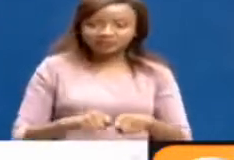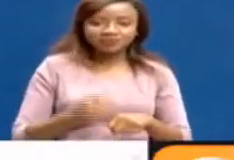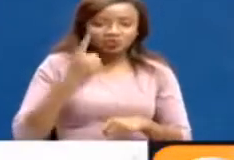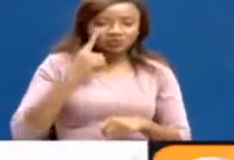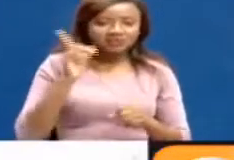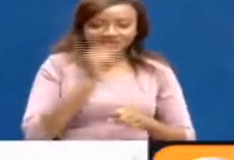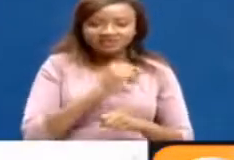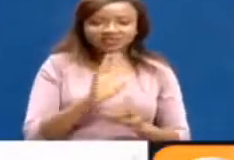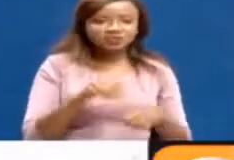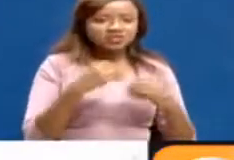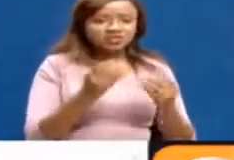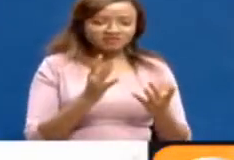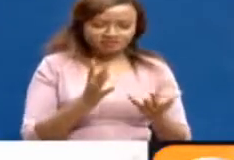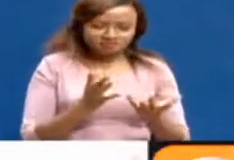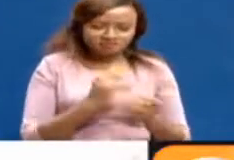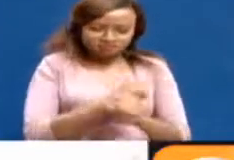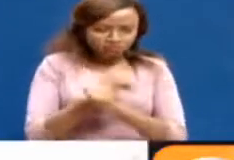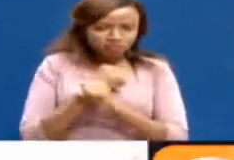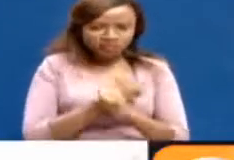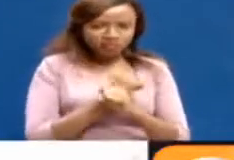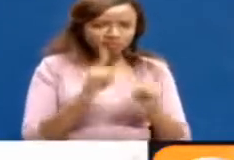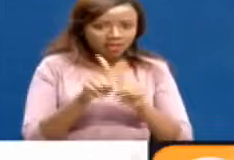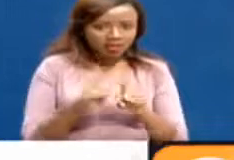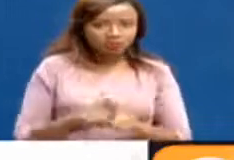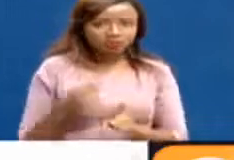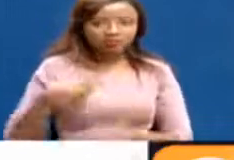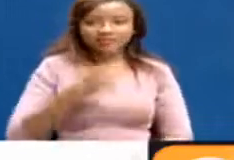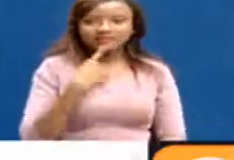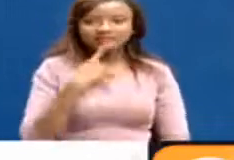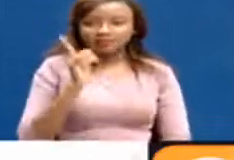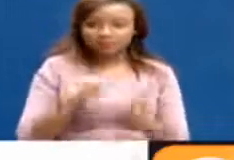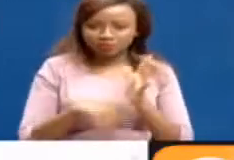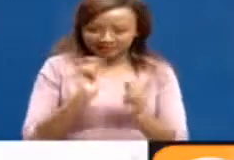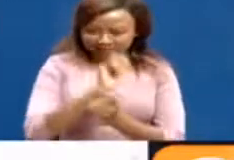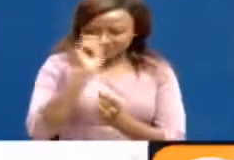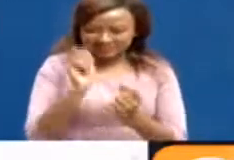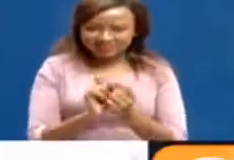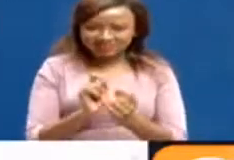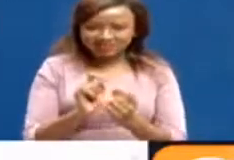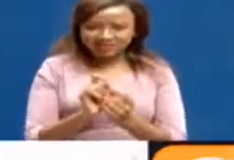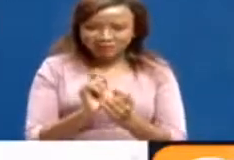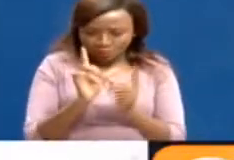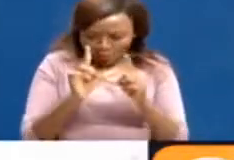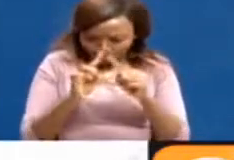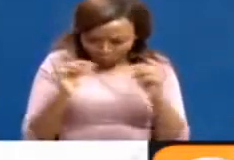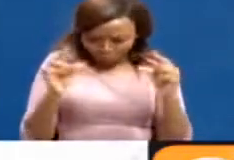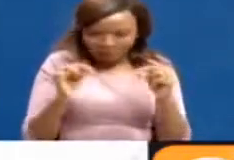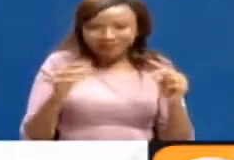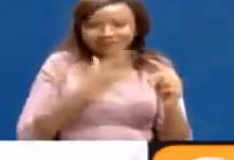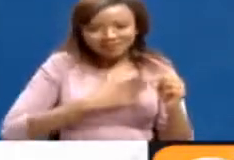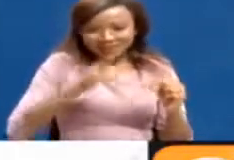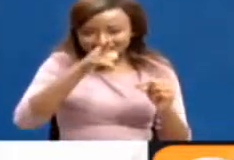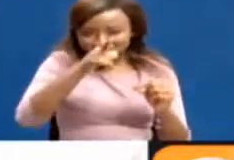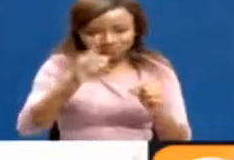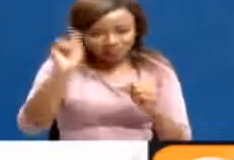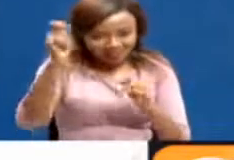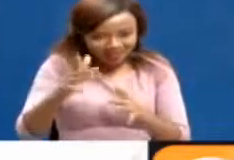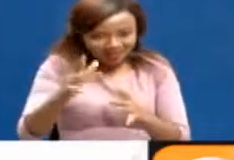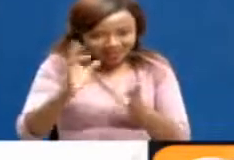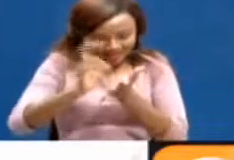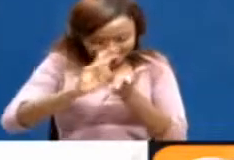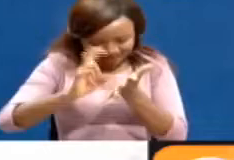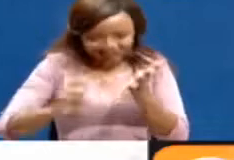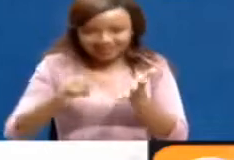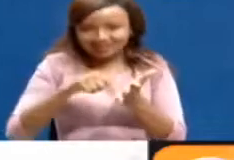be given, and we even say specifically the wording, and I'd like to urge Kenyans to read the bill.